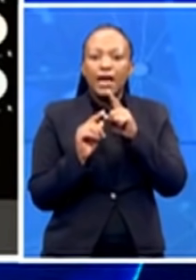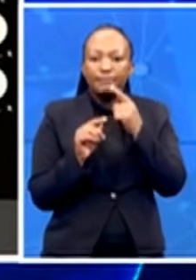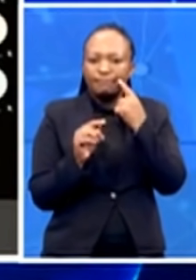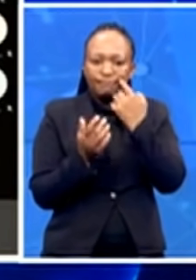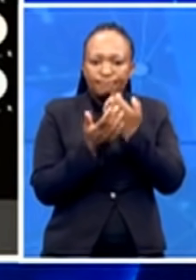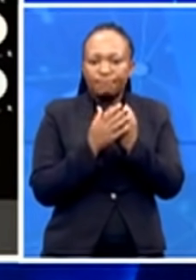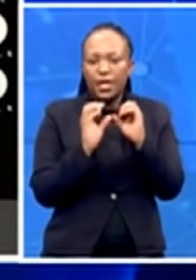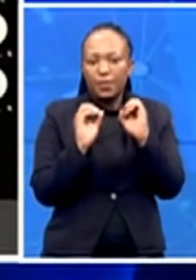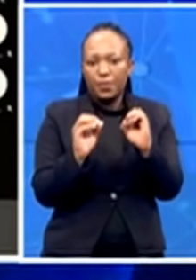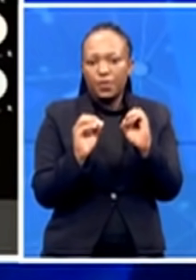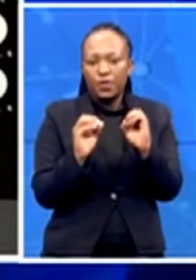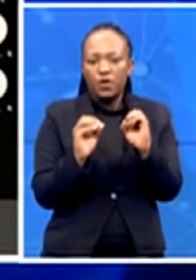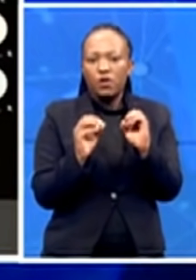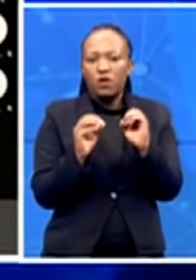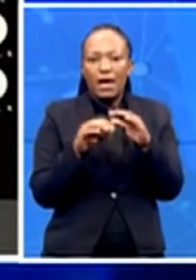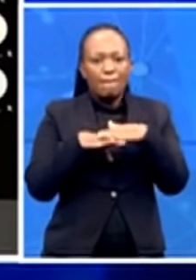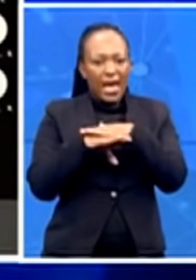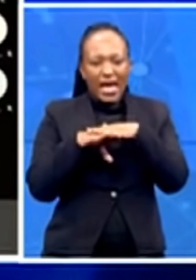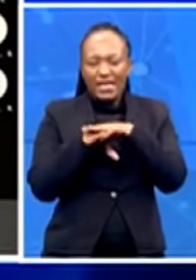to activate Rule 25.70,